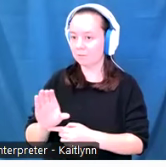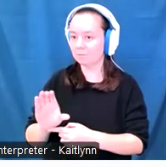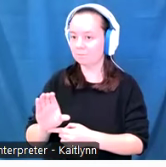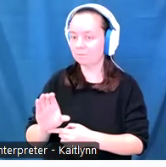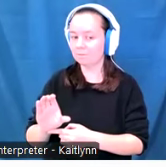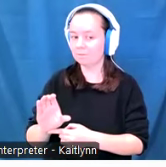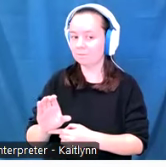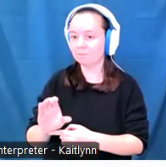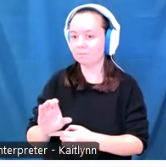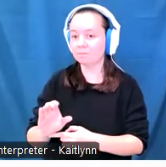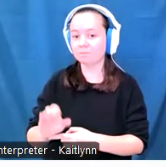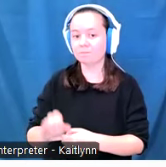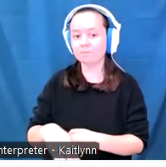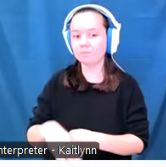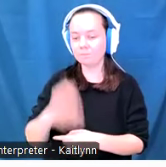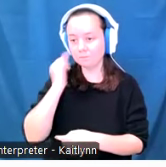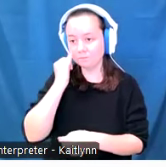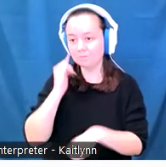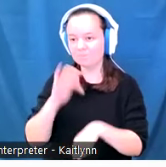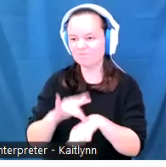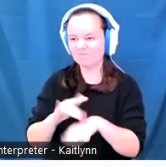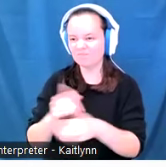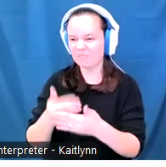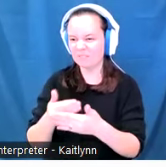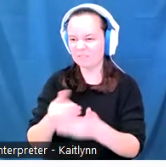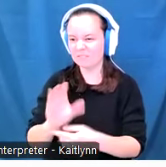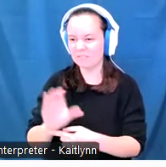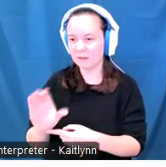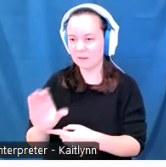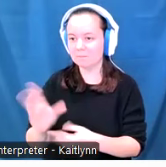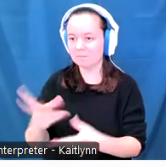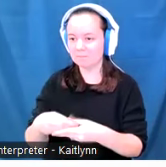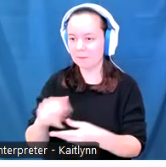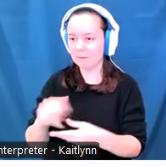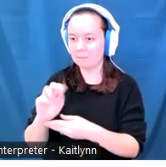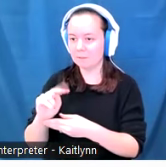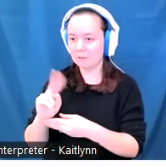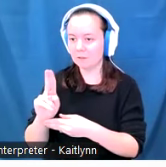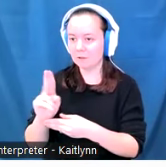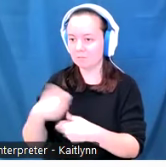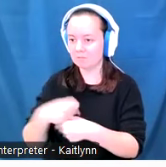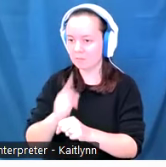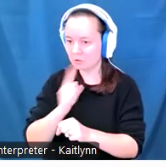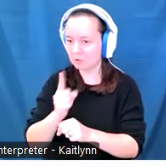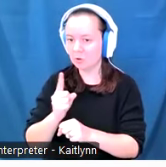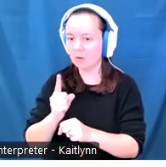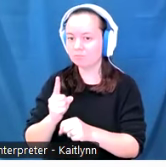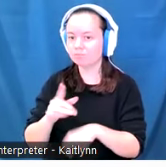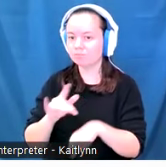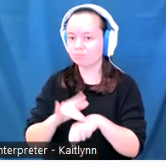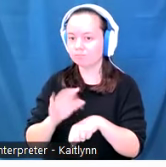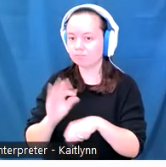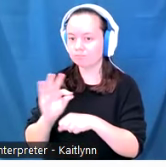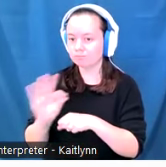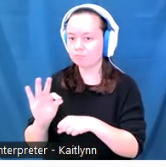Click on the caret next to the Closed Captioning button. In the menu, make sure Translation toggle is turned off and make sure that the My